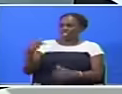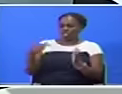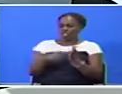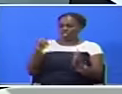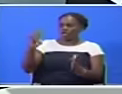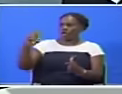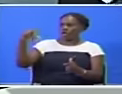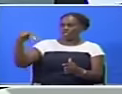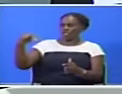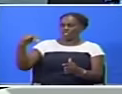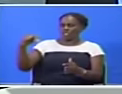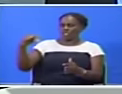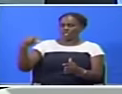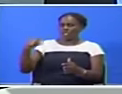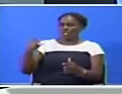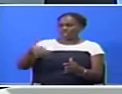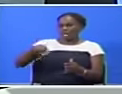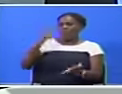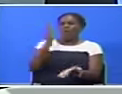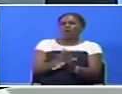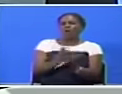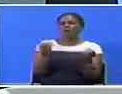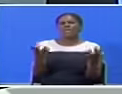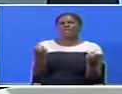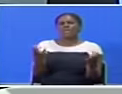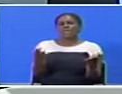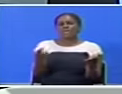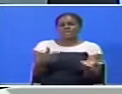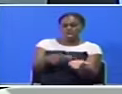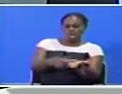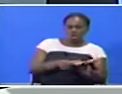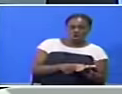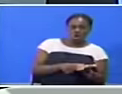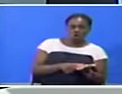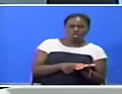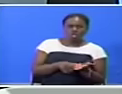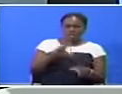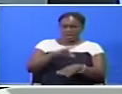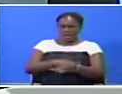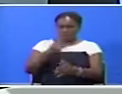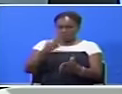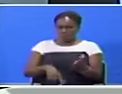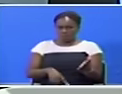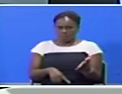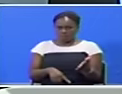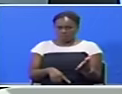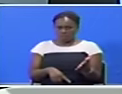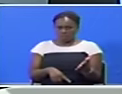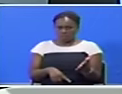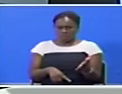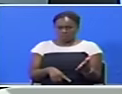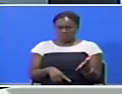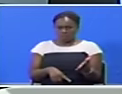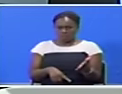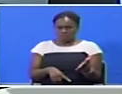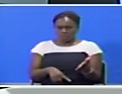the only statement that we checked. Yeah. We also checked his statement on debt. Mm-hmm. And we found that he was downplaying the debt to GDP